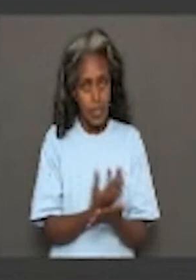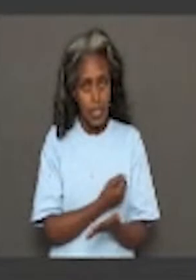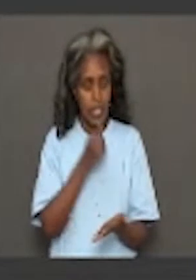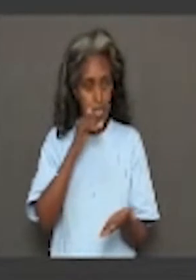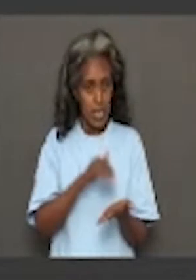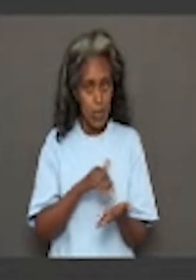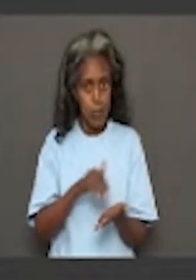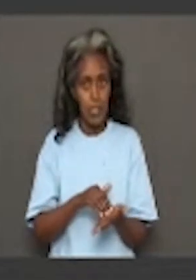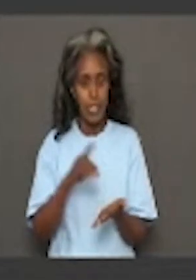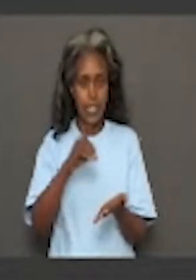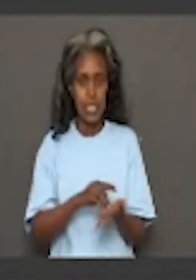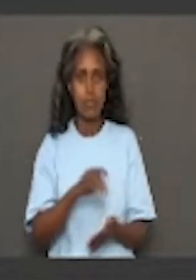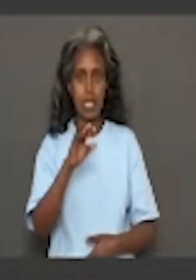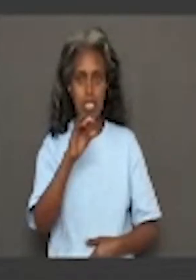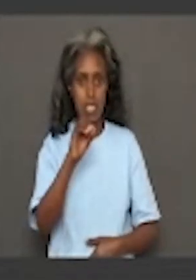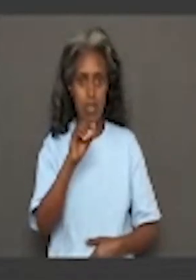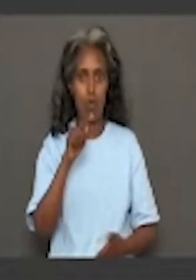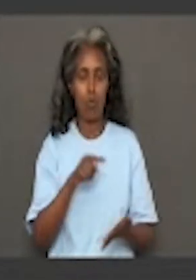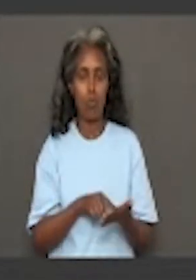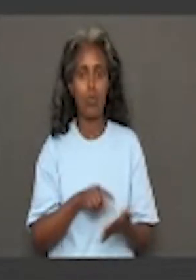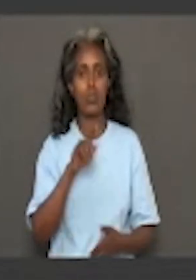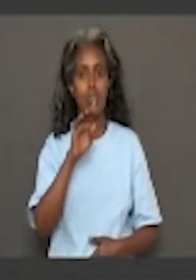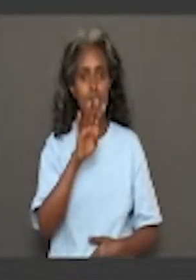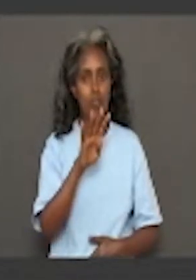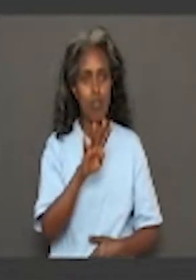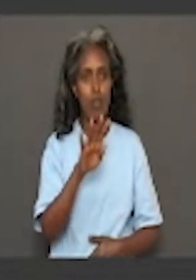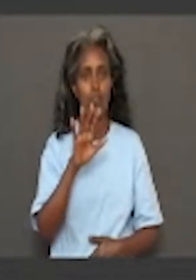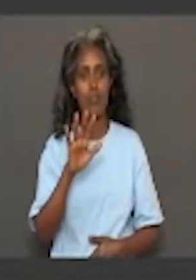Take the repeating decimal